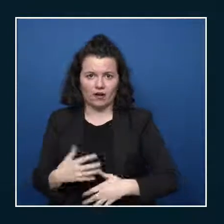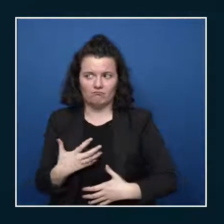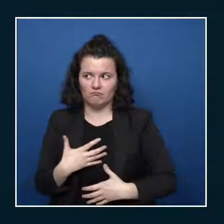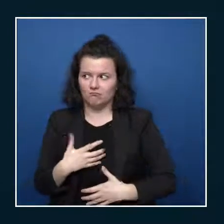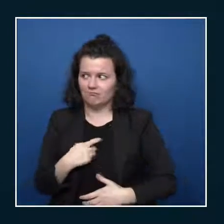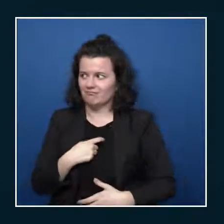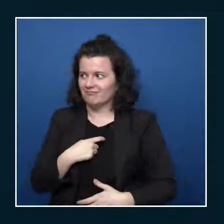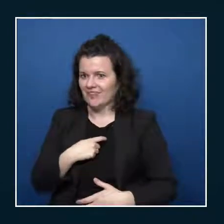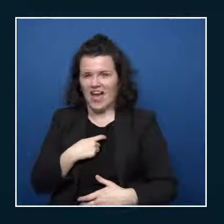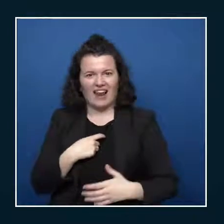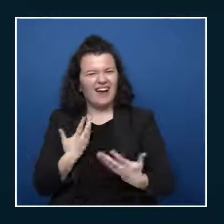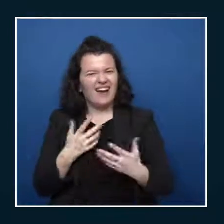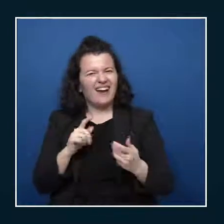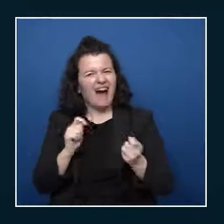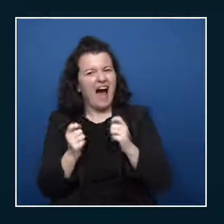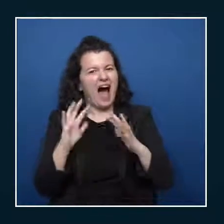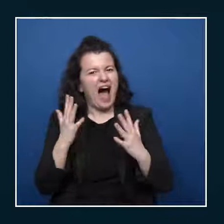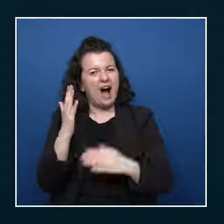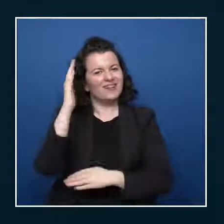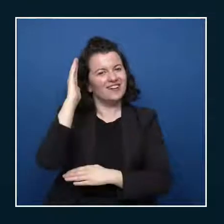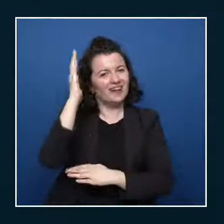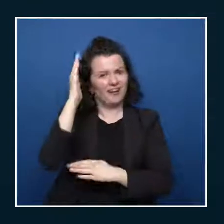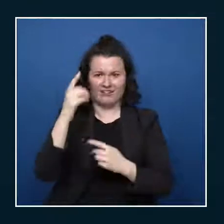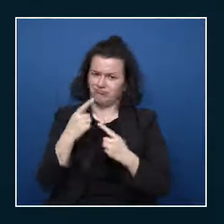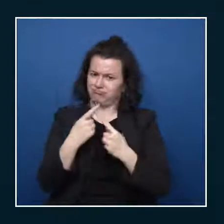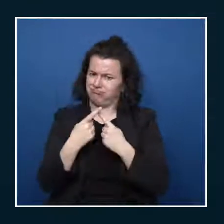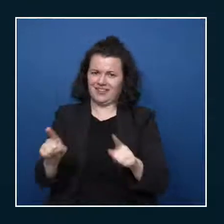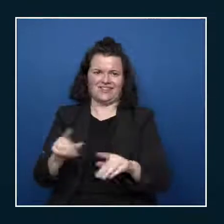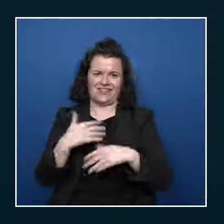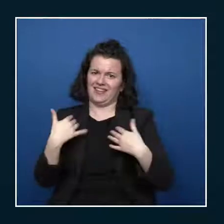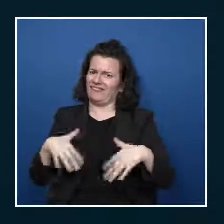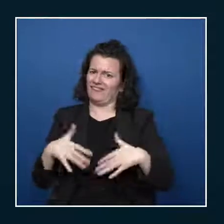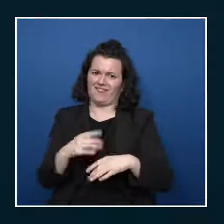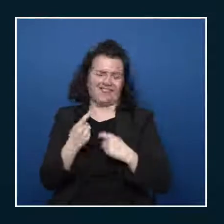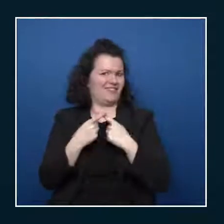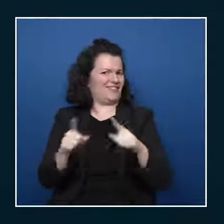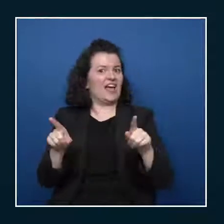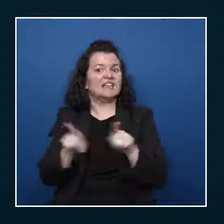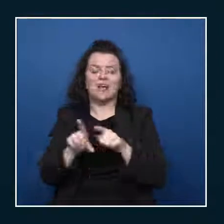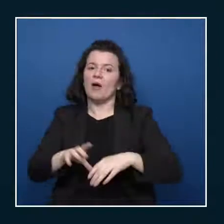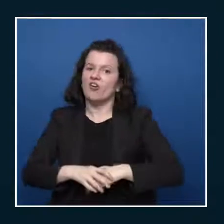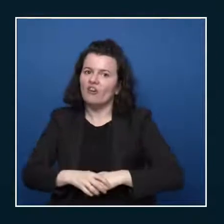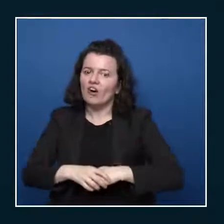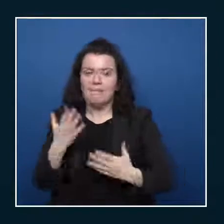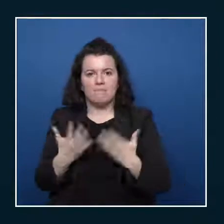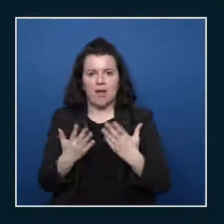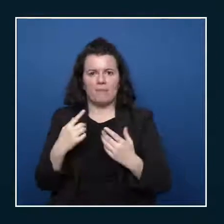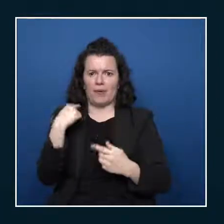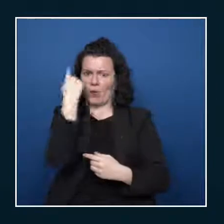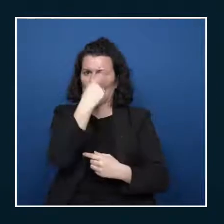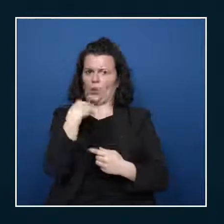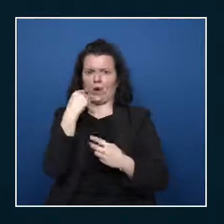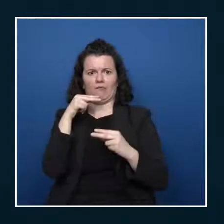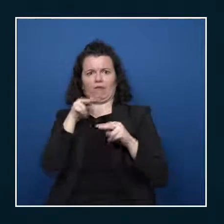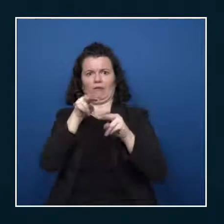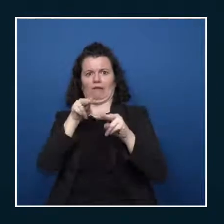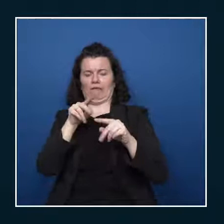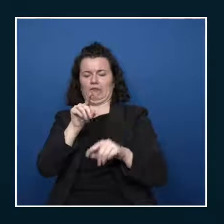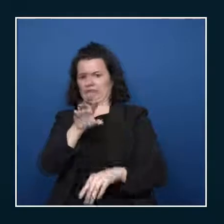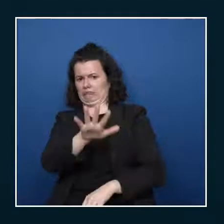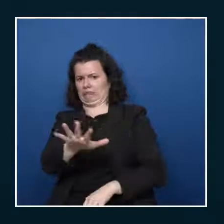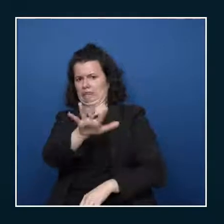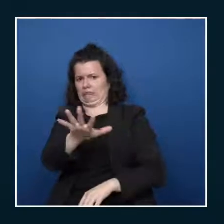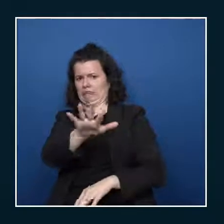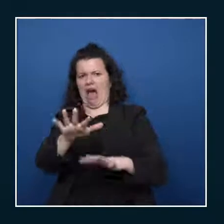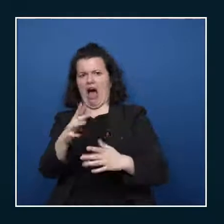dynamic of the keynotes that we are used to see. So thank you for explaining that. Yeah, notice that the